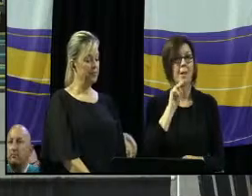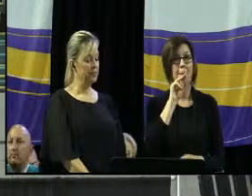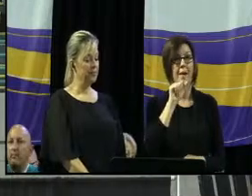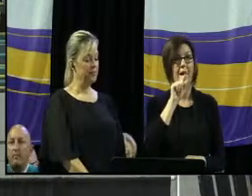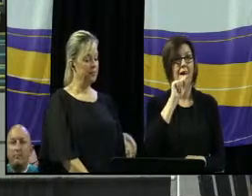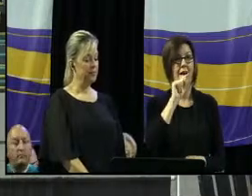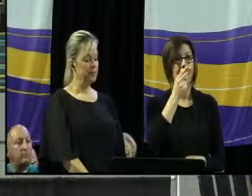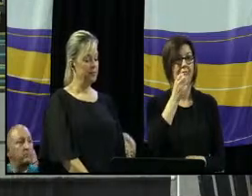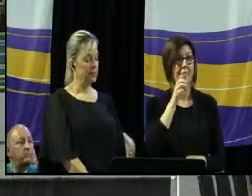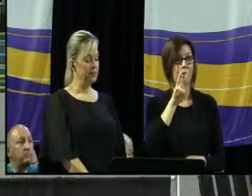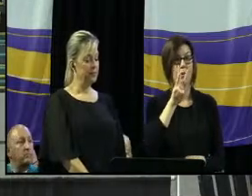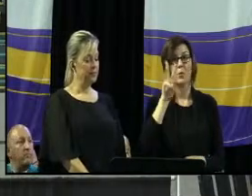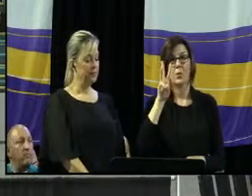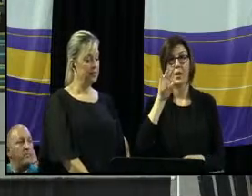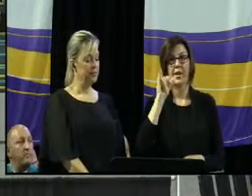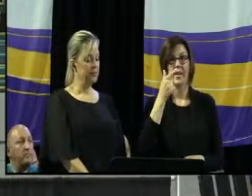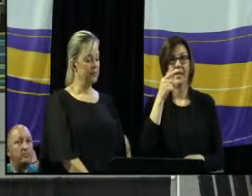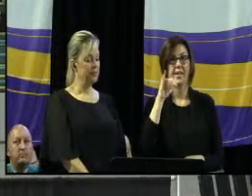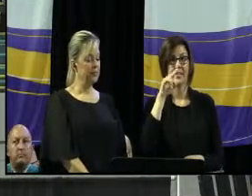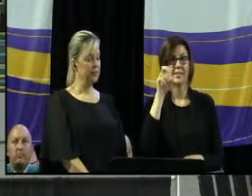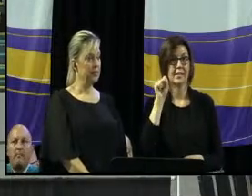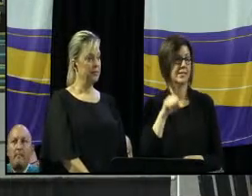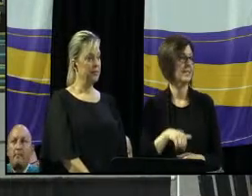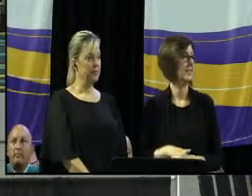Matthew Philip Wiggins.